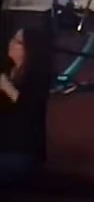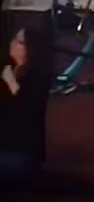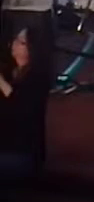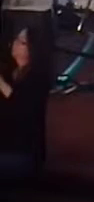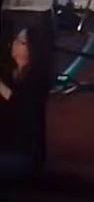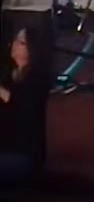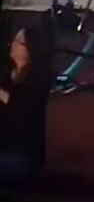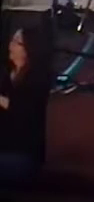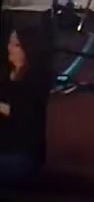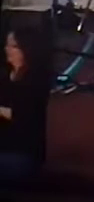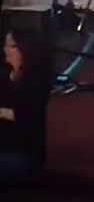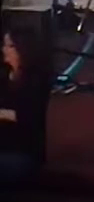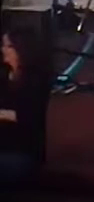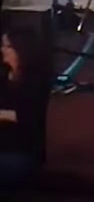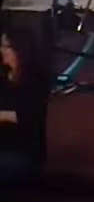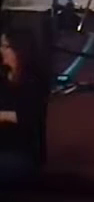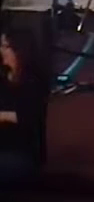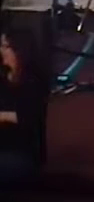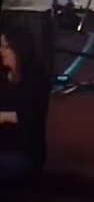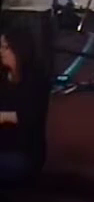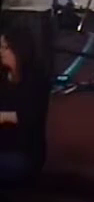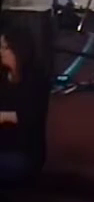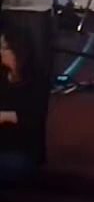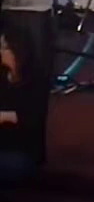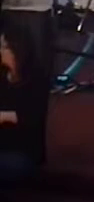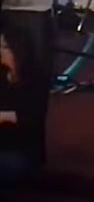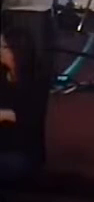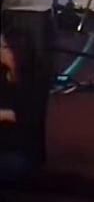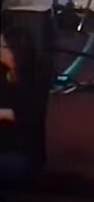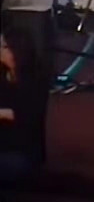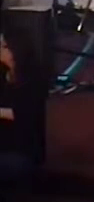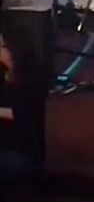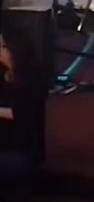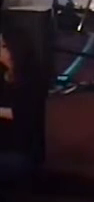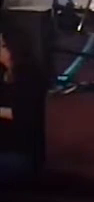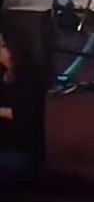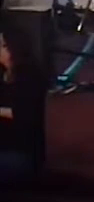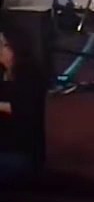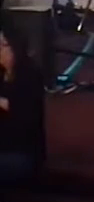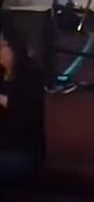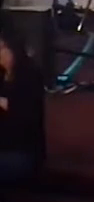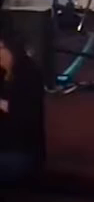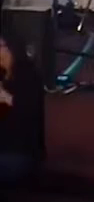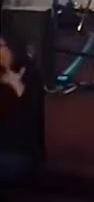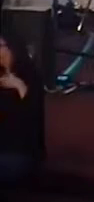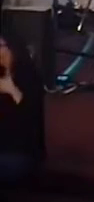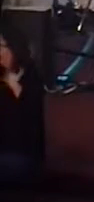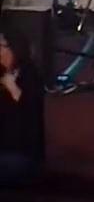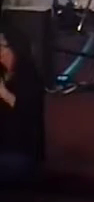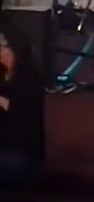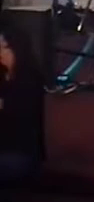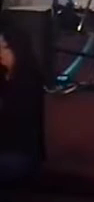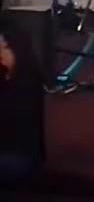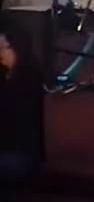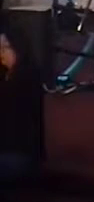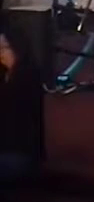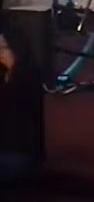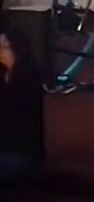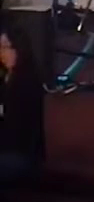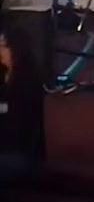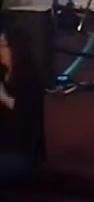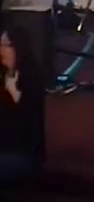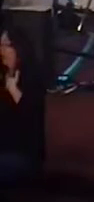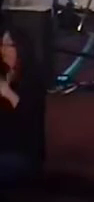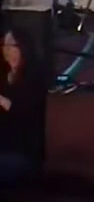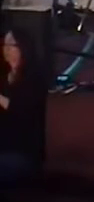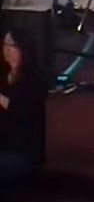sees seraphims. I don't know if you know what seraphims are, but a lot of people think angels have wings, right? Angels in the Bible do not have wings. They are called sons